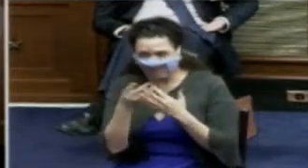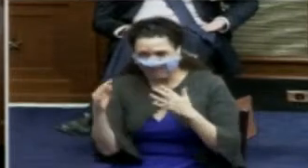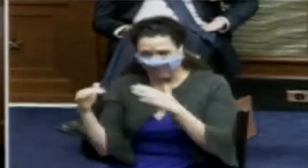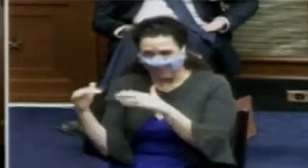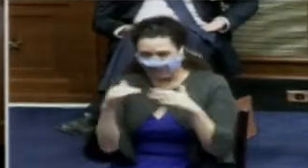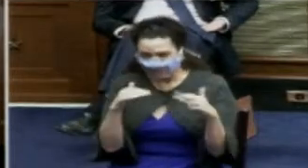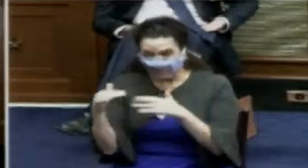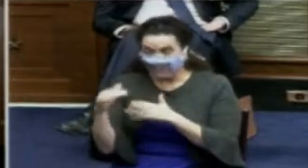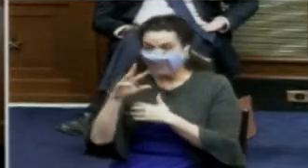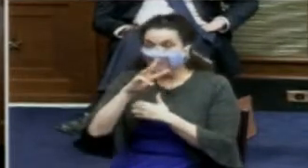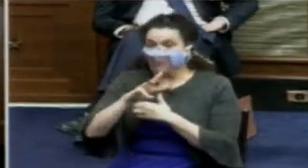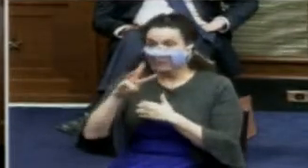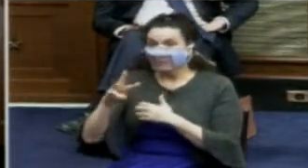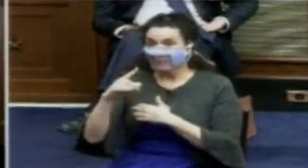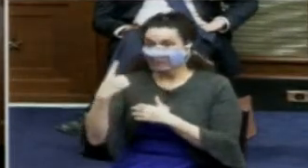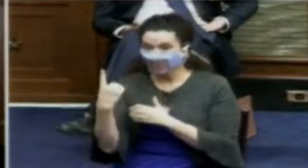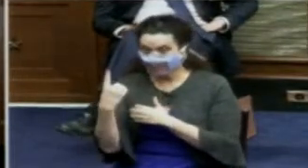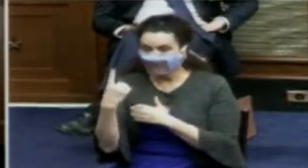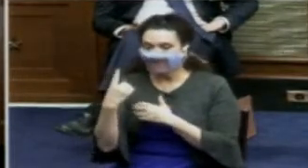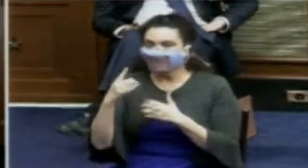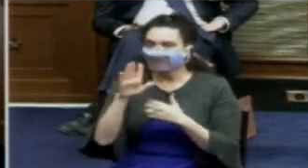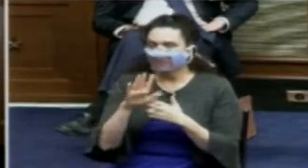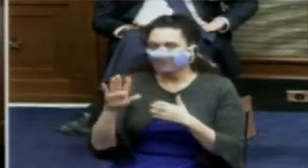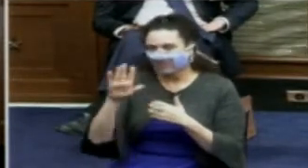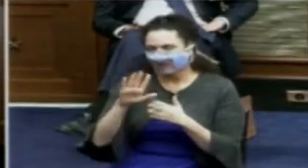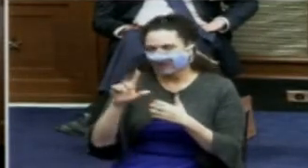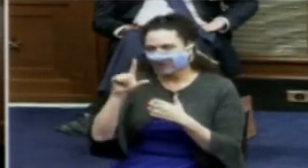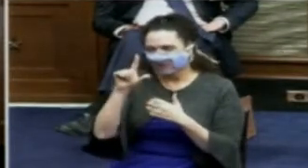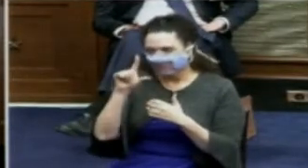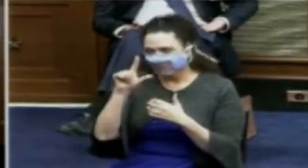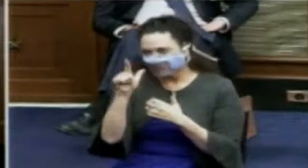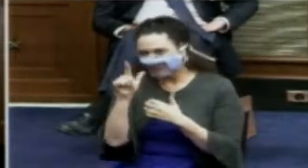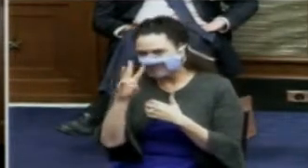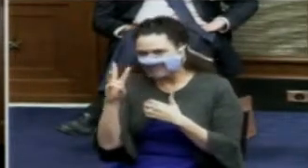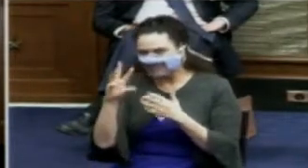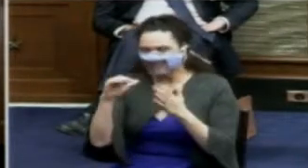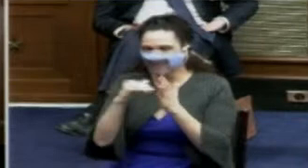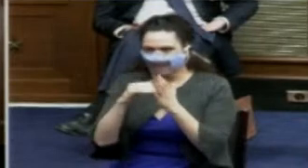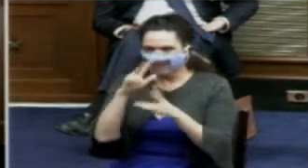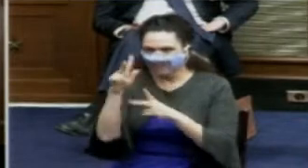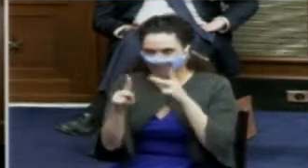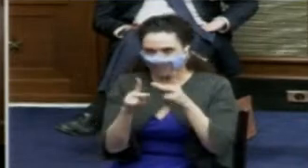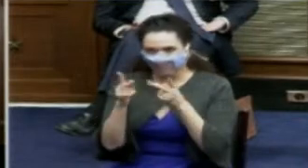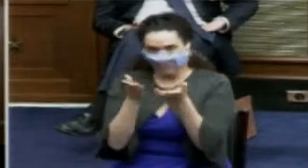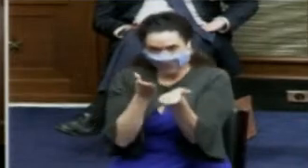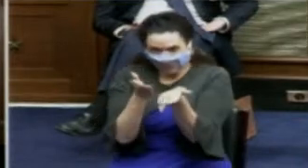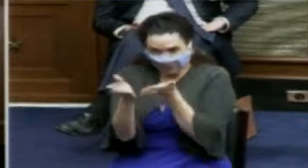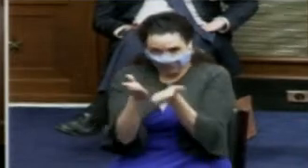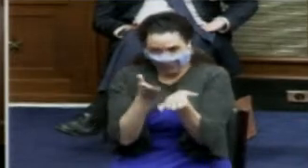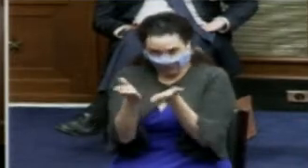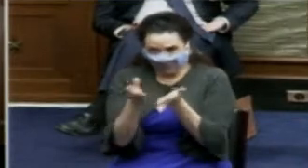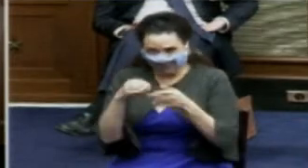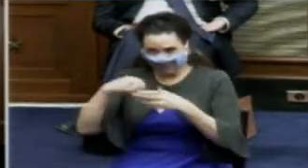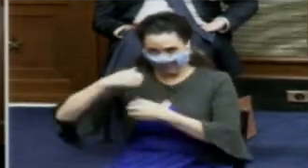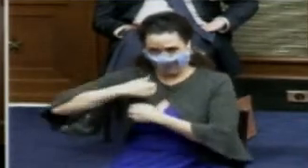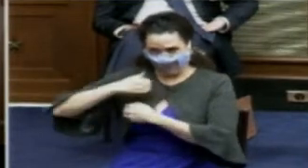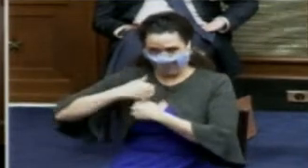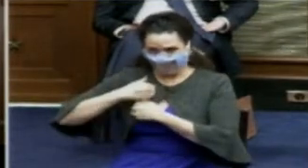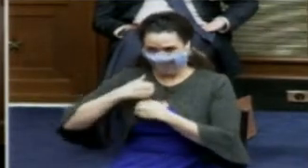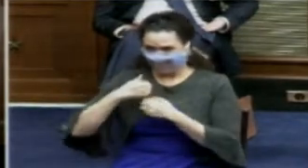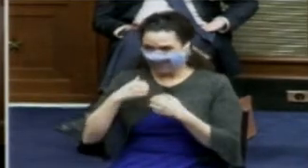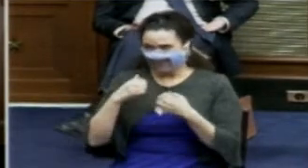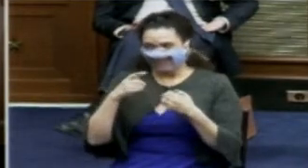nearly 26,000 district residents served and 635 made the ultimate sacrifice, with DC suffering